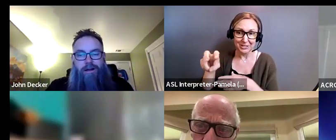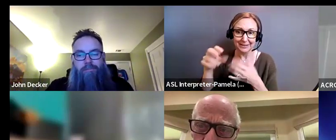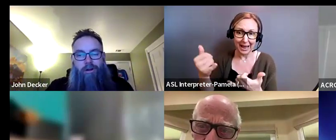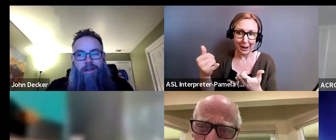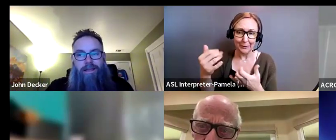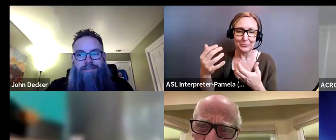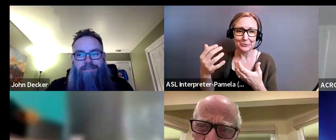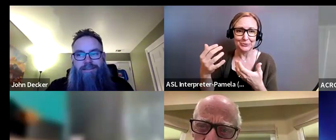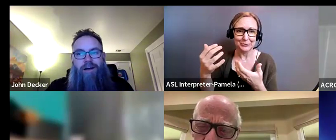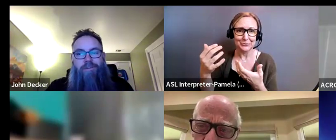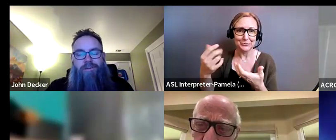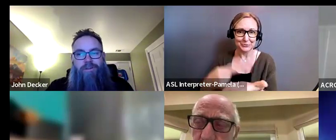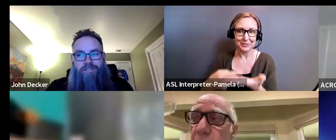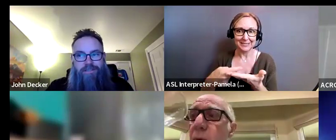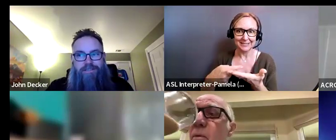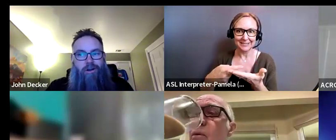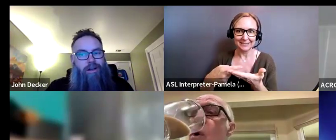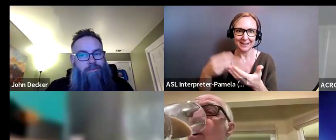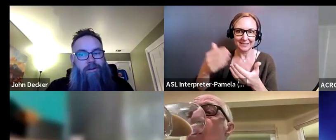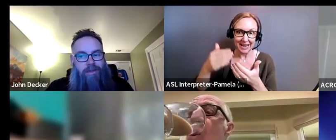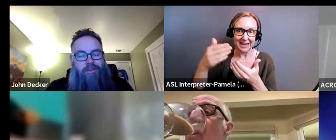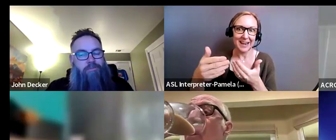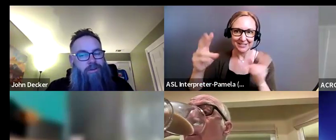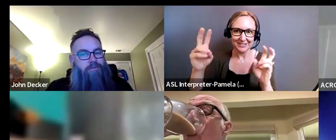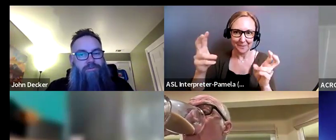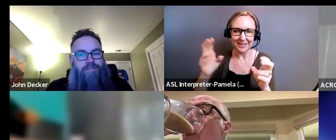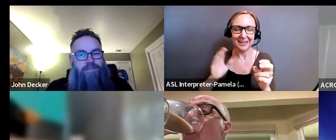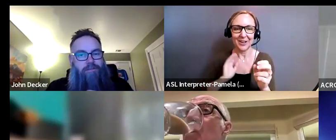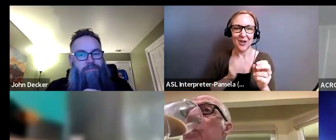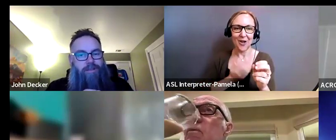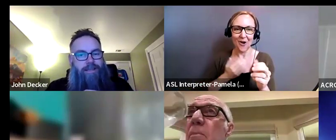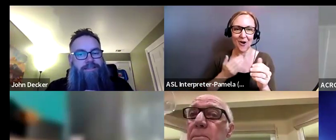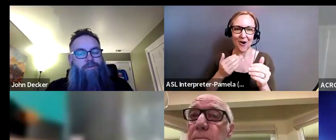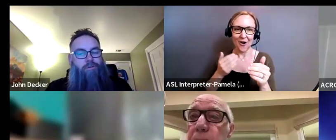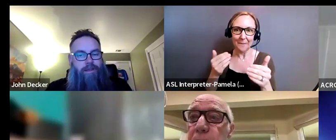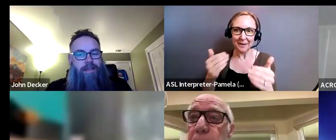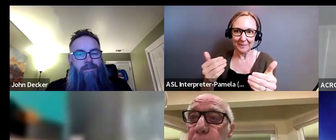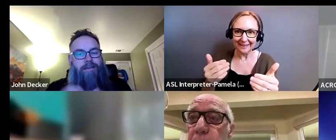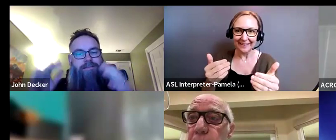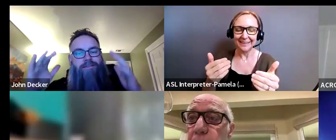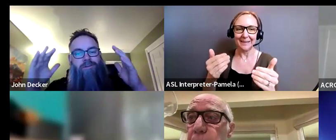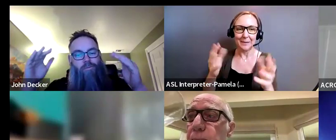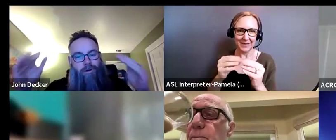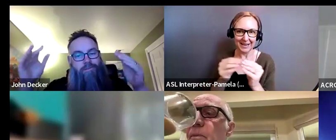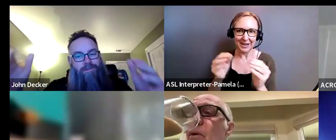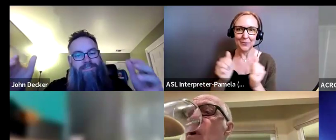to our next topic, which is our upcoming Community Resource Development Plan stakeholder meeting. Because one of the reasons